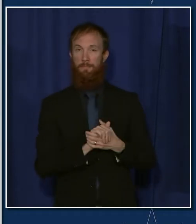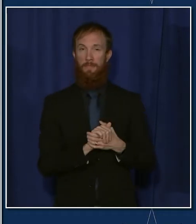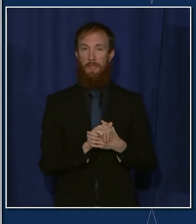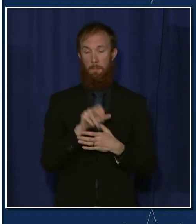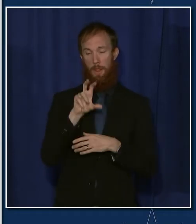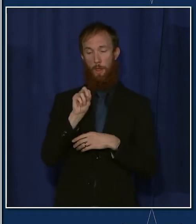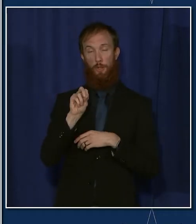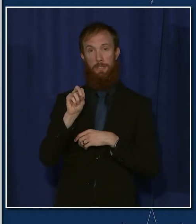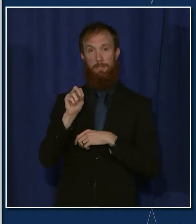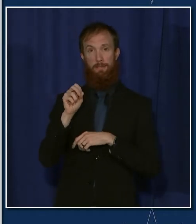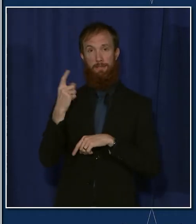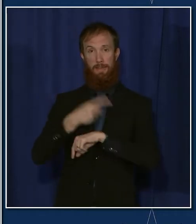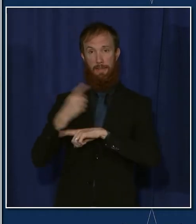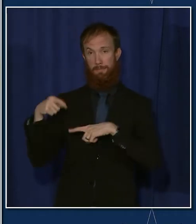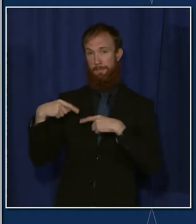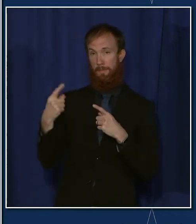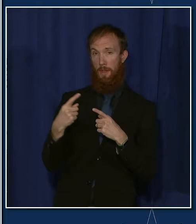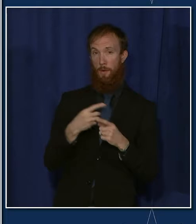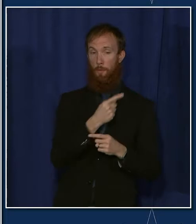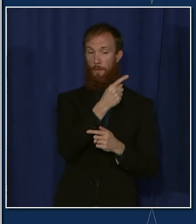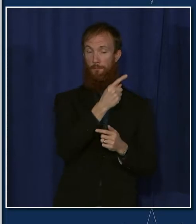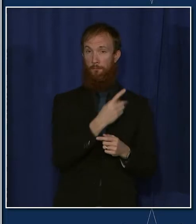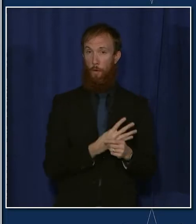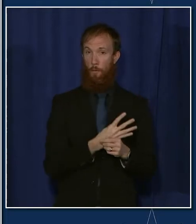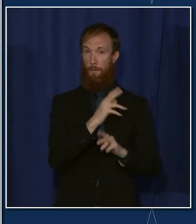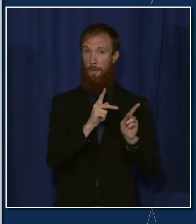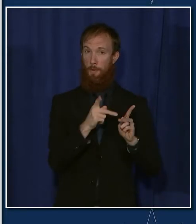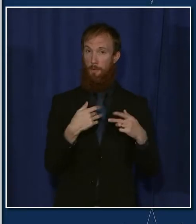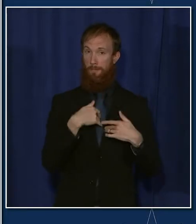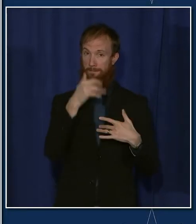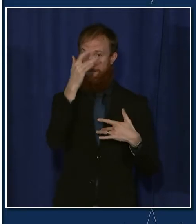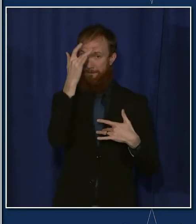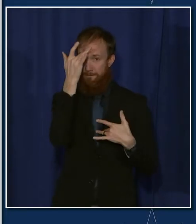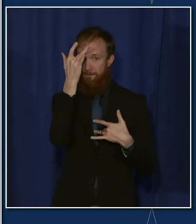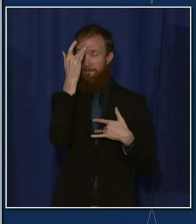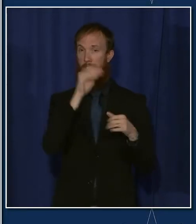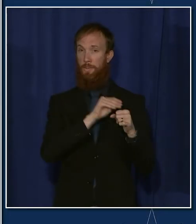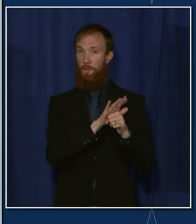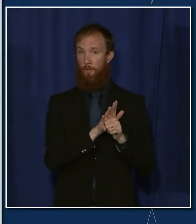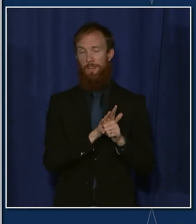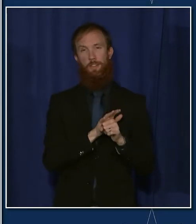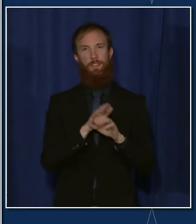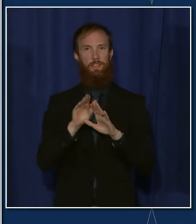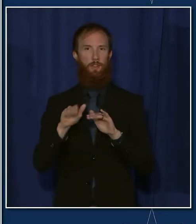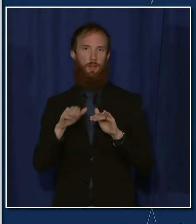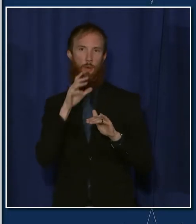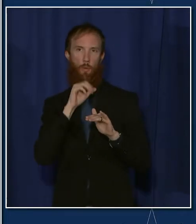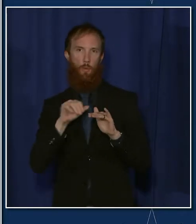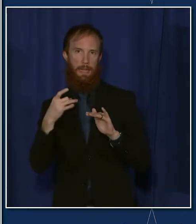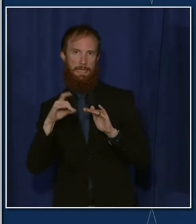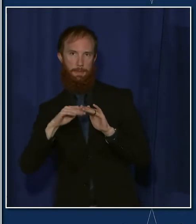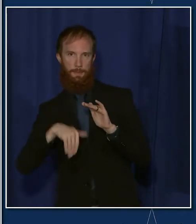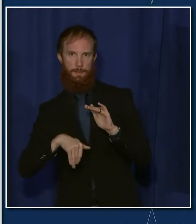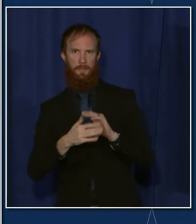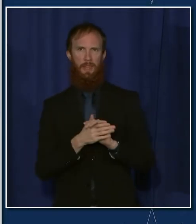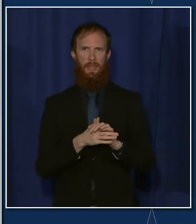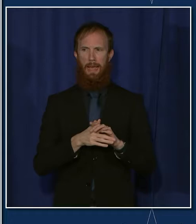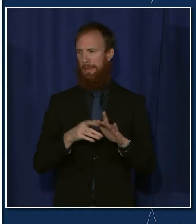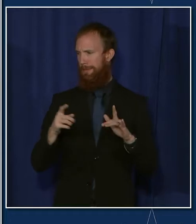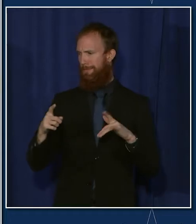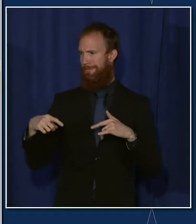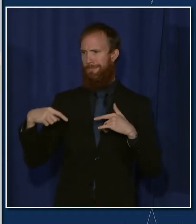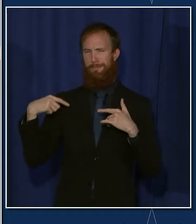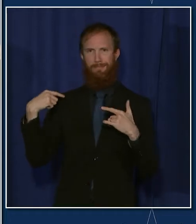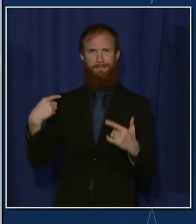1 in 4 Chicago COVID cases have been in children under age 18, whereas over the whole pandemic, it's been about half that, 1 in